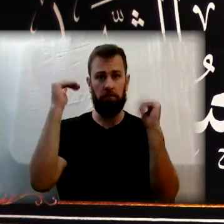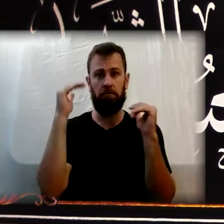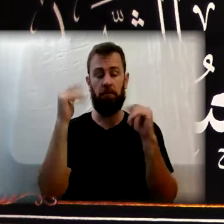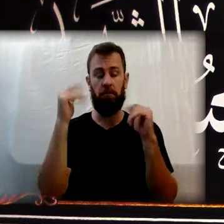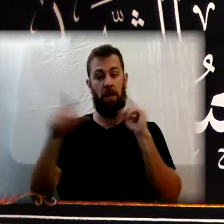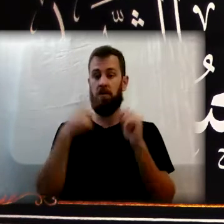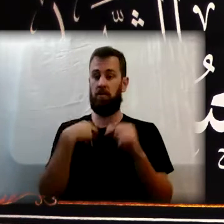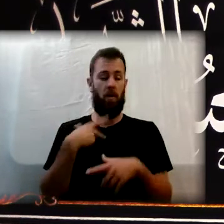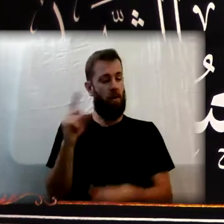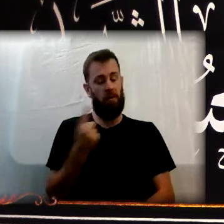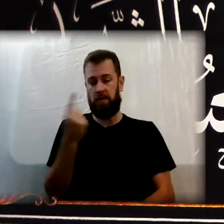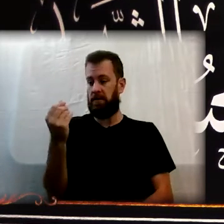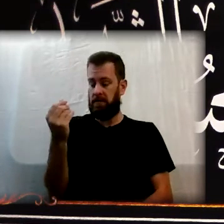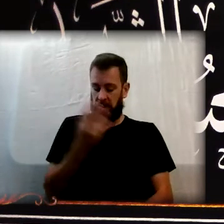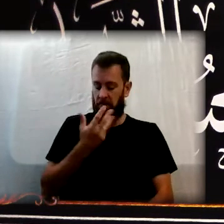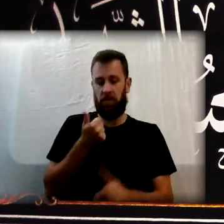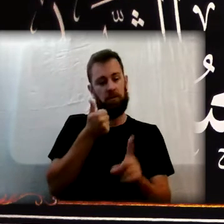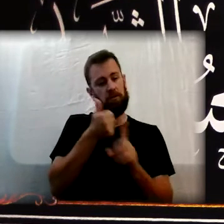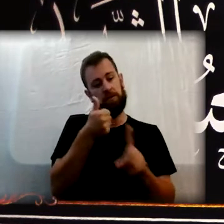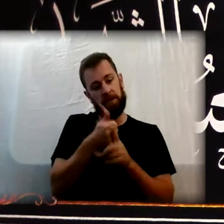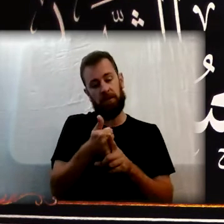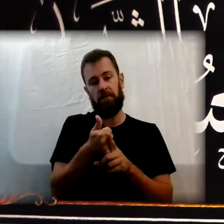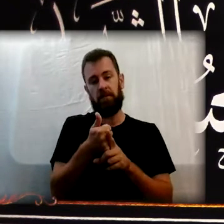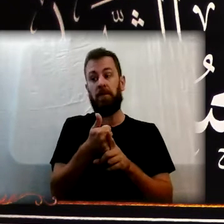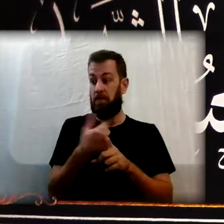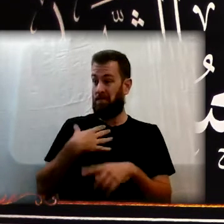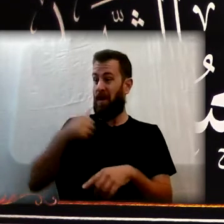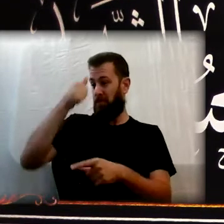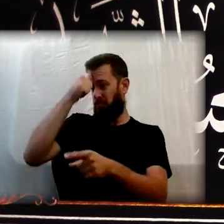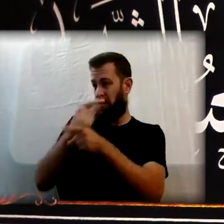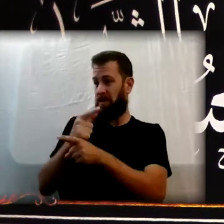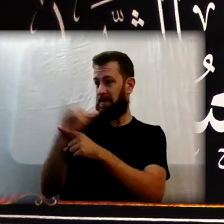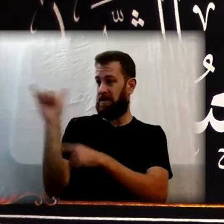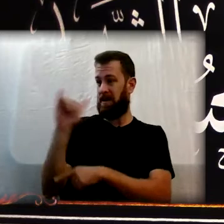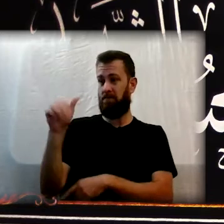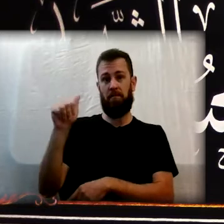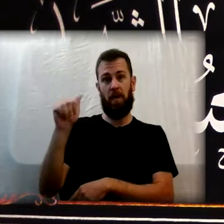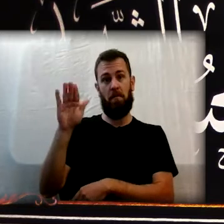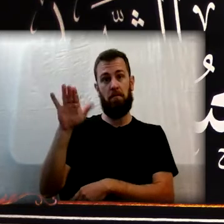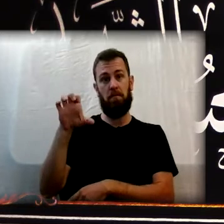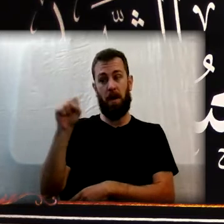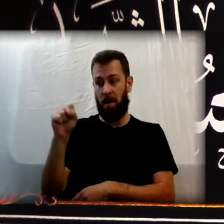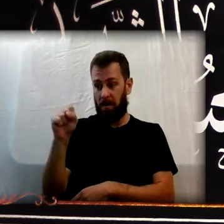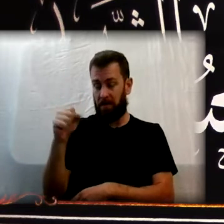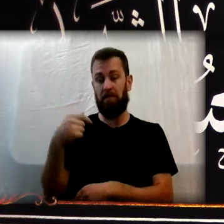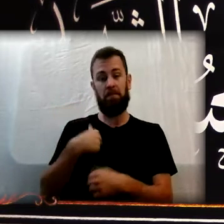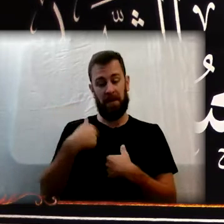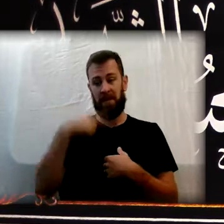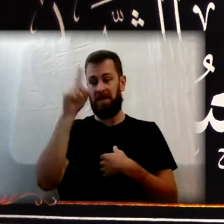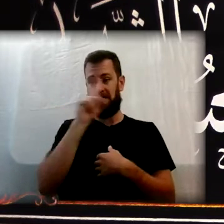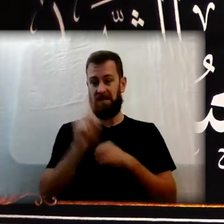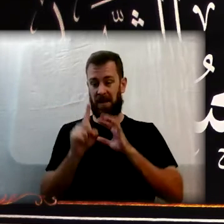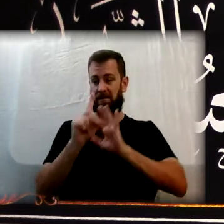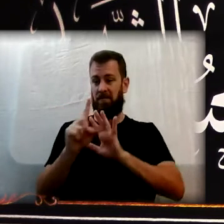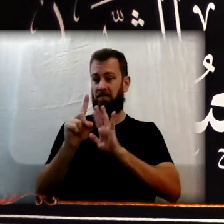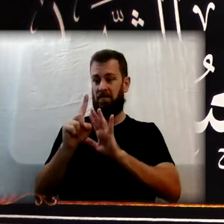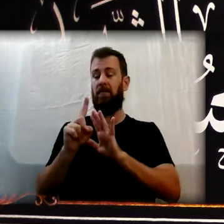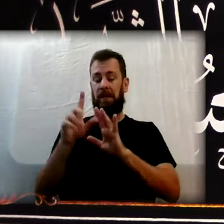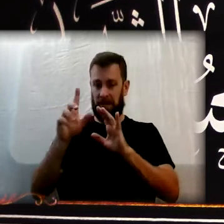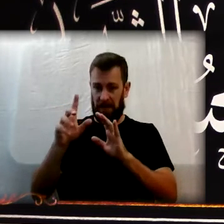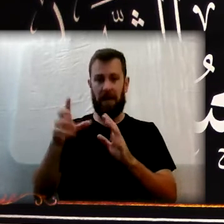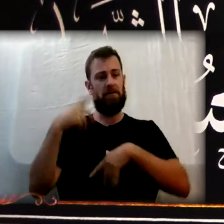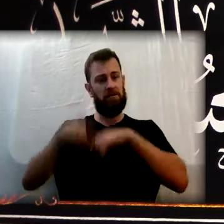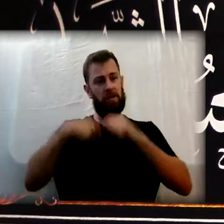but she would always tell herself that with a brother like Abbas, how can Zainab ever be tied